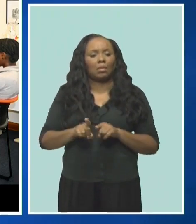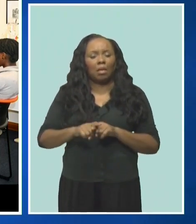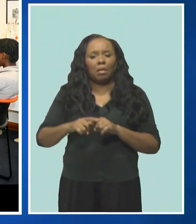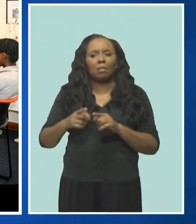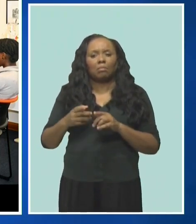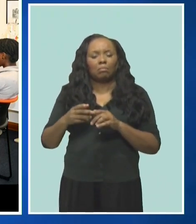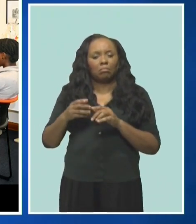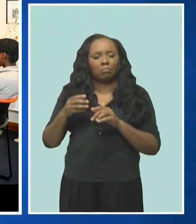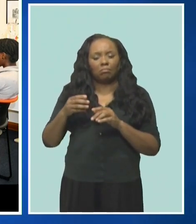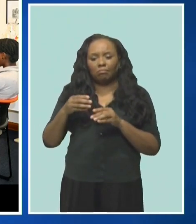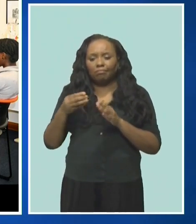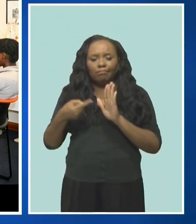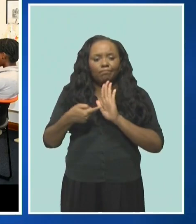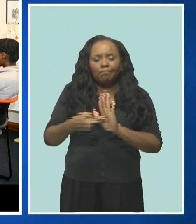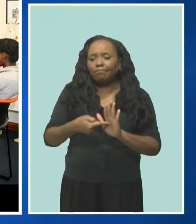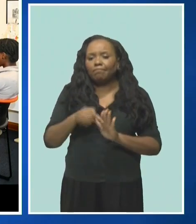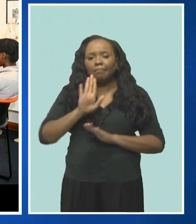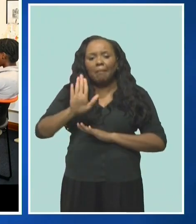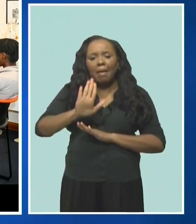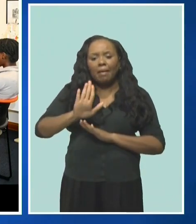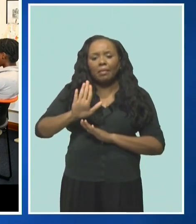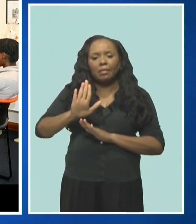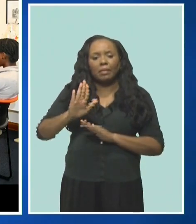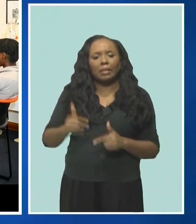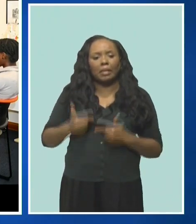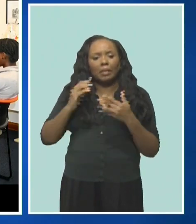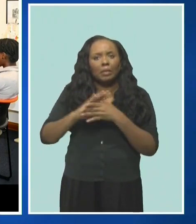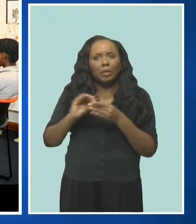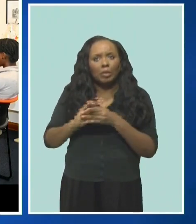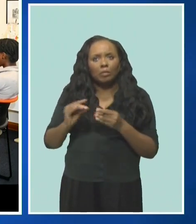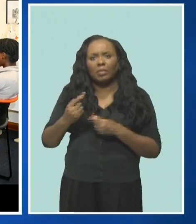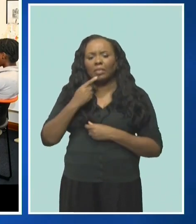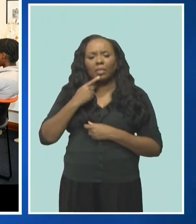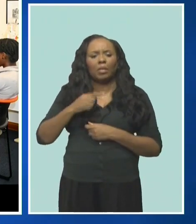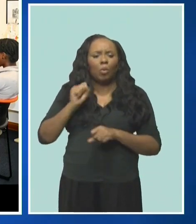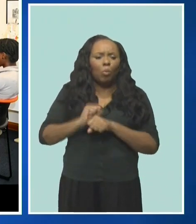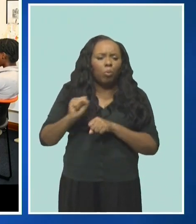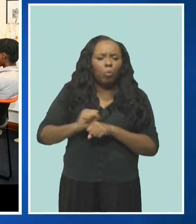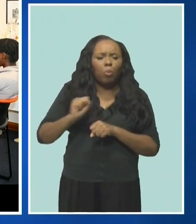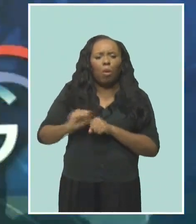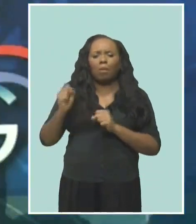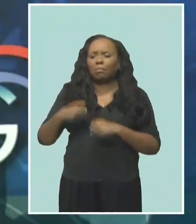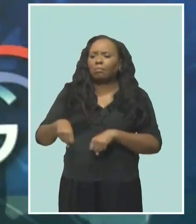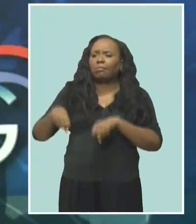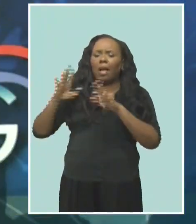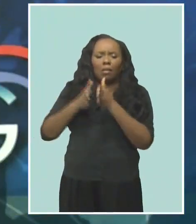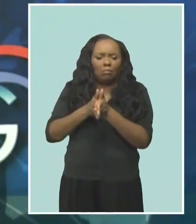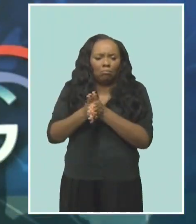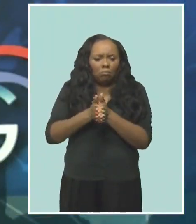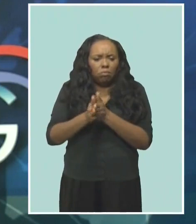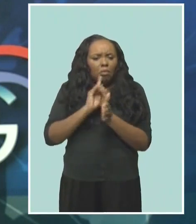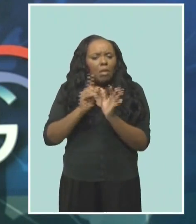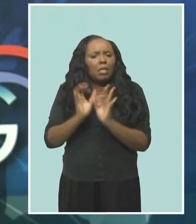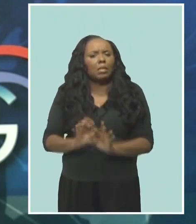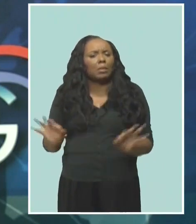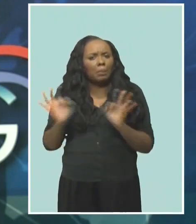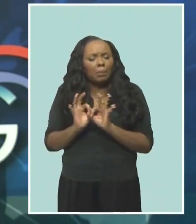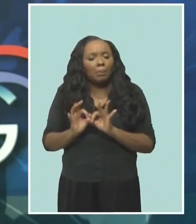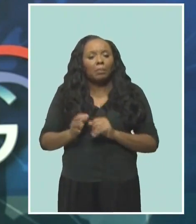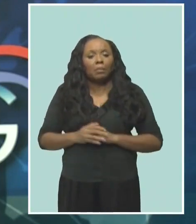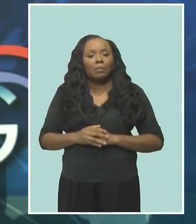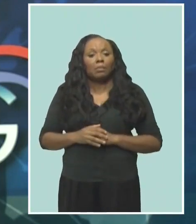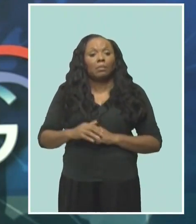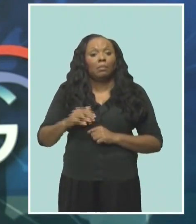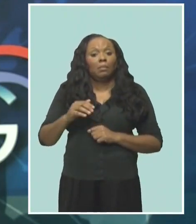his life story and illustrated how hard work and dedication, sacrifice and drive paid off. Goddard Enterprises Limited is a